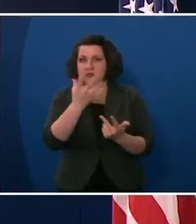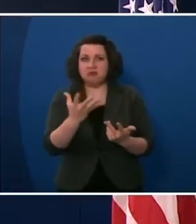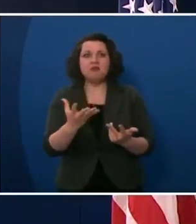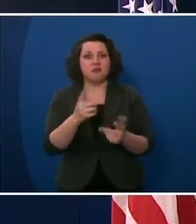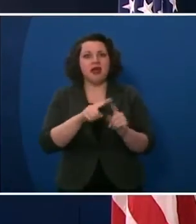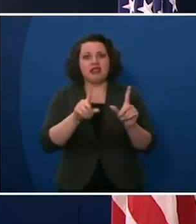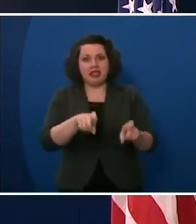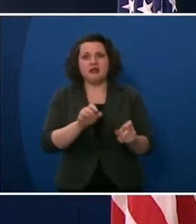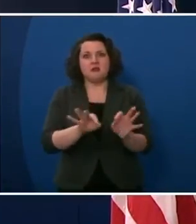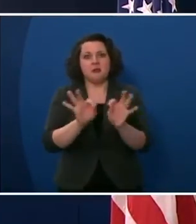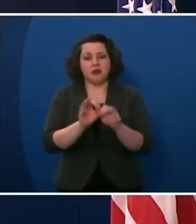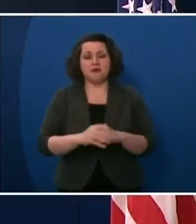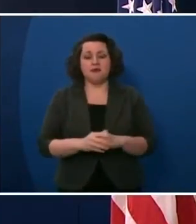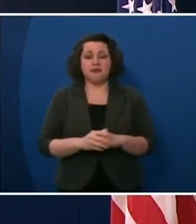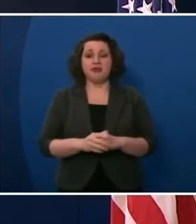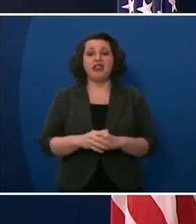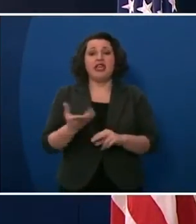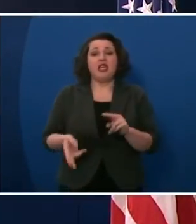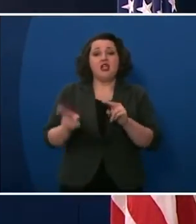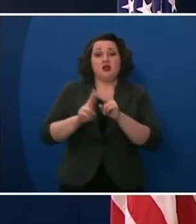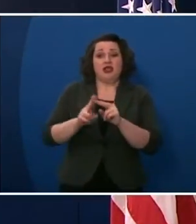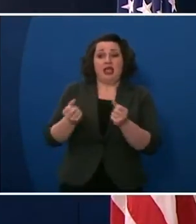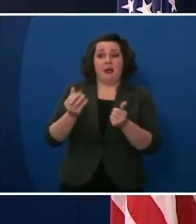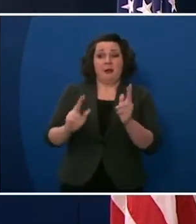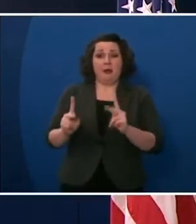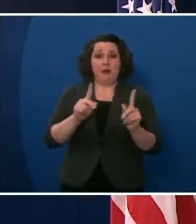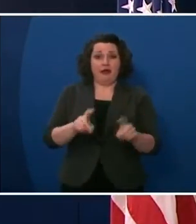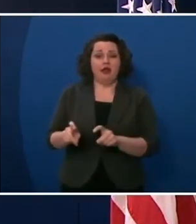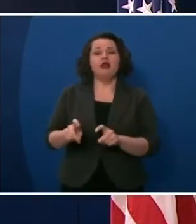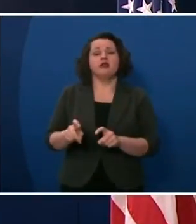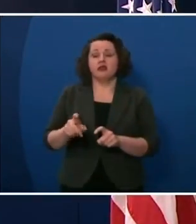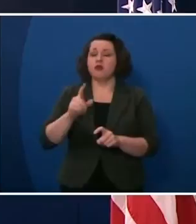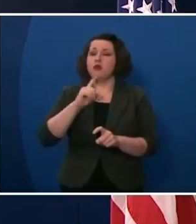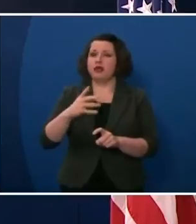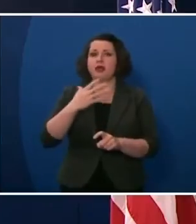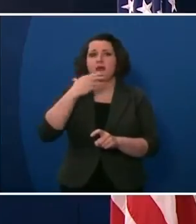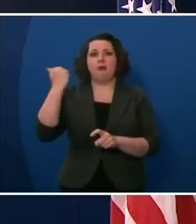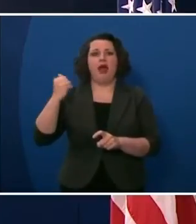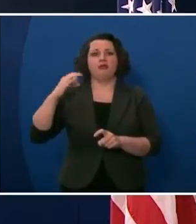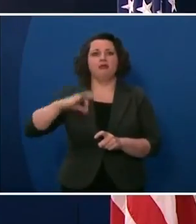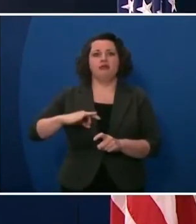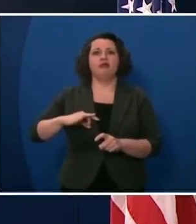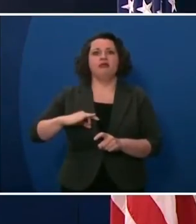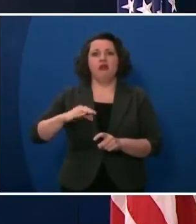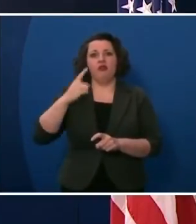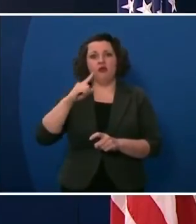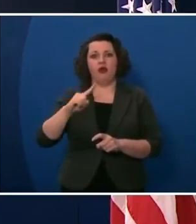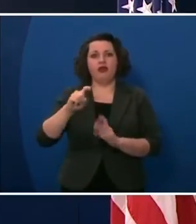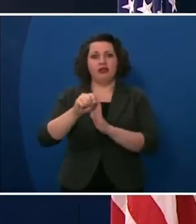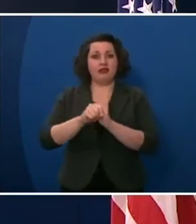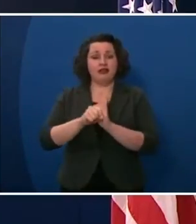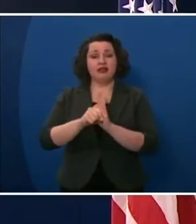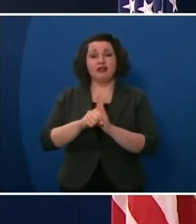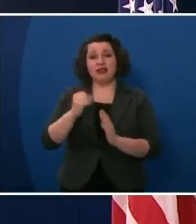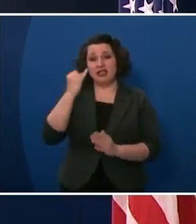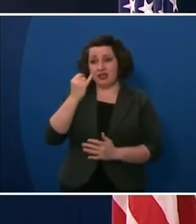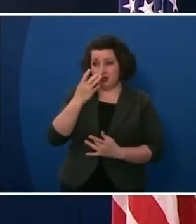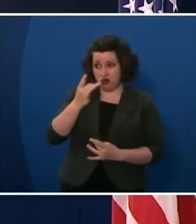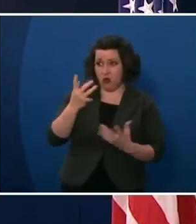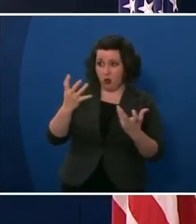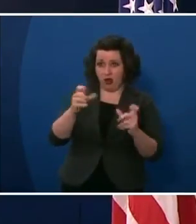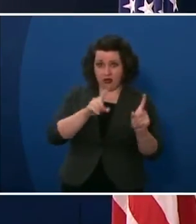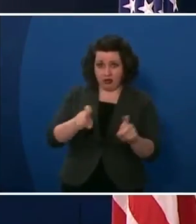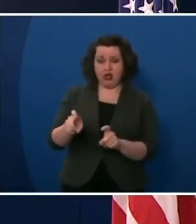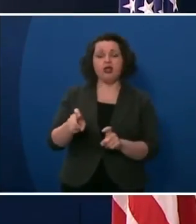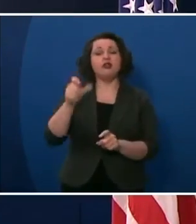Increasing the number of Iowans tested is one of the best things that we can do for the overall health of our state. So if you're interested in being tested,